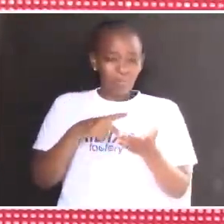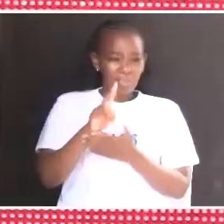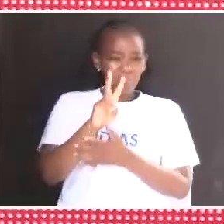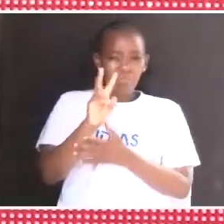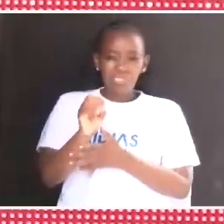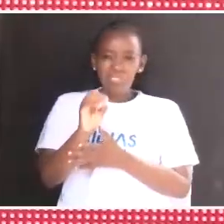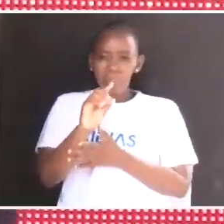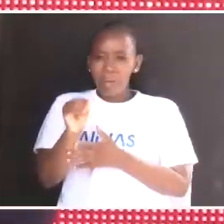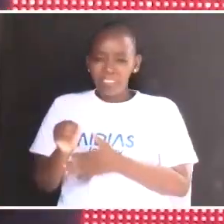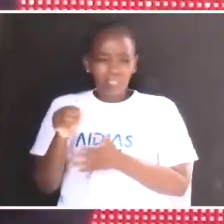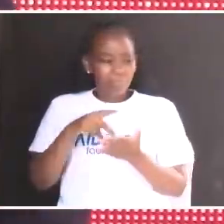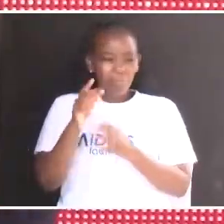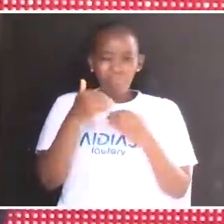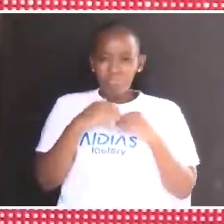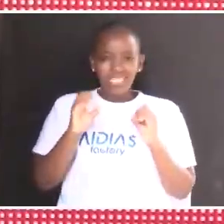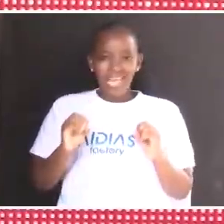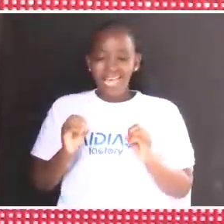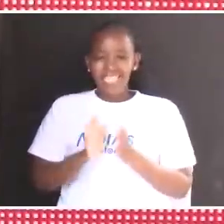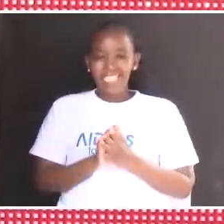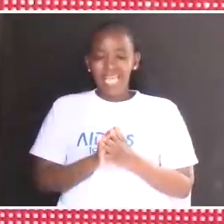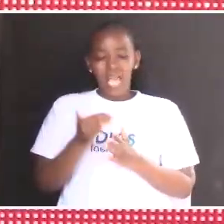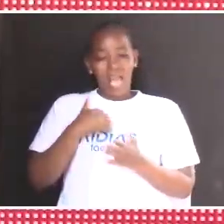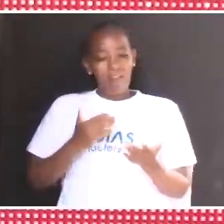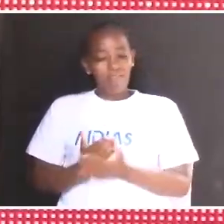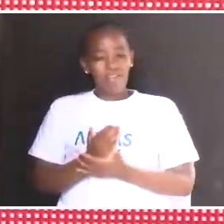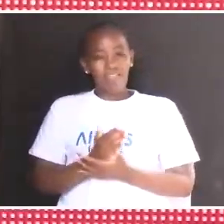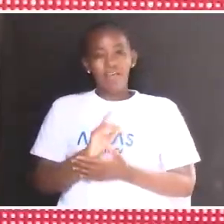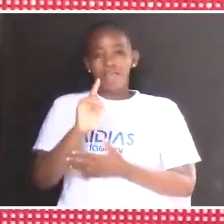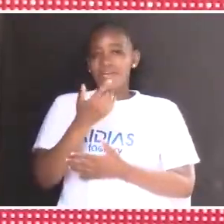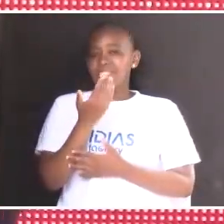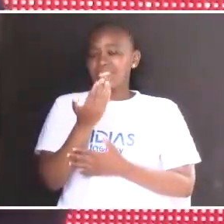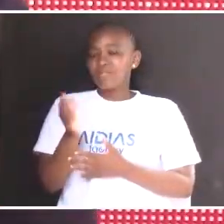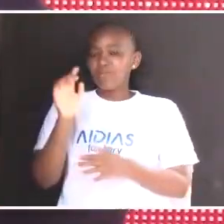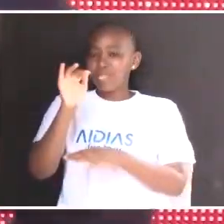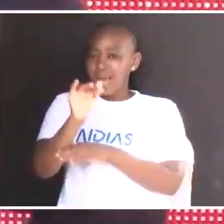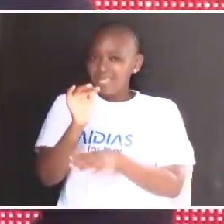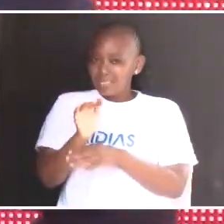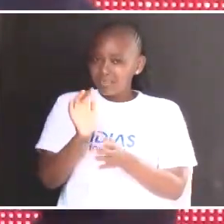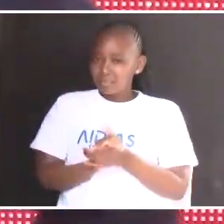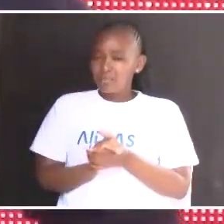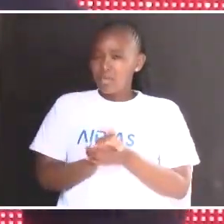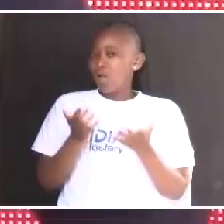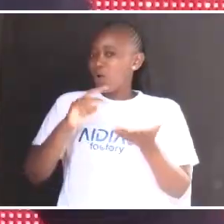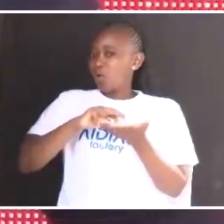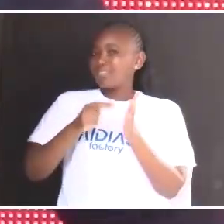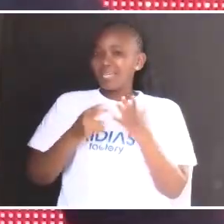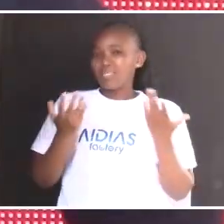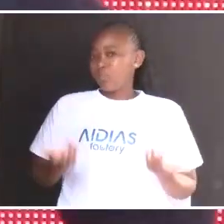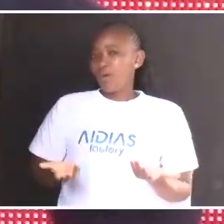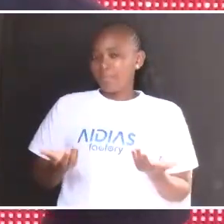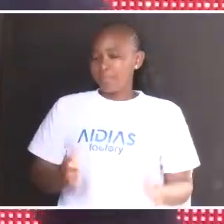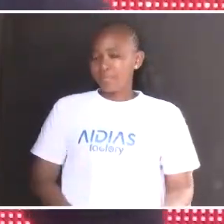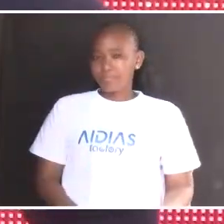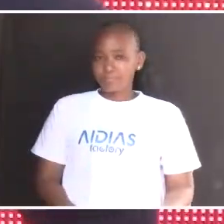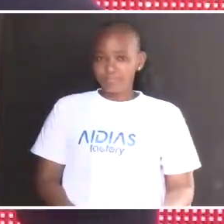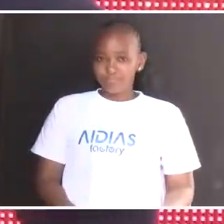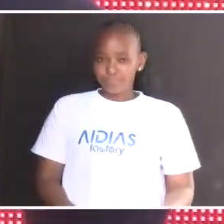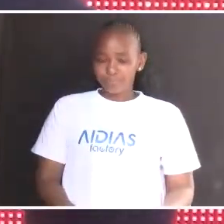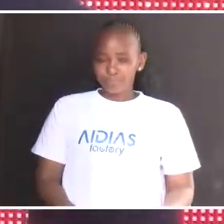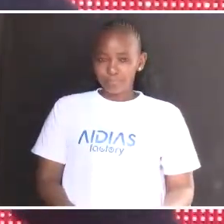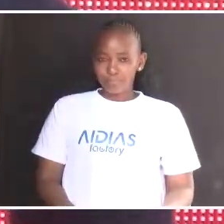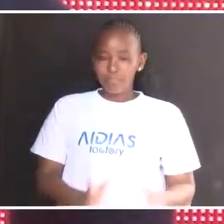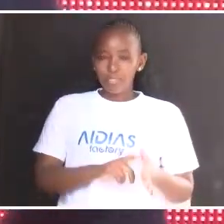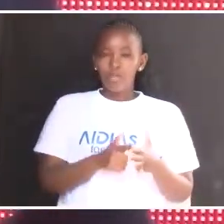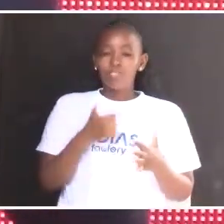20%, ama hata anilipi, so na niko na rights. The first thing we are going to ask you is, wapi contract? Then